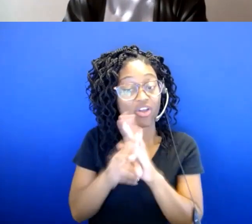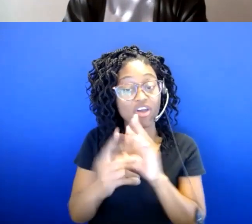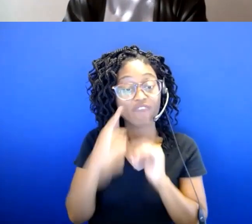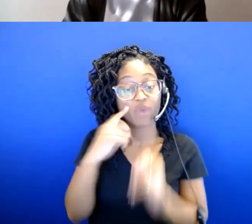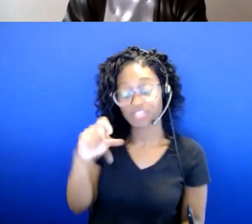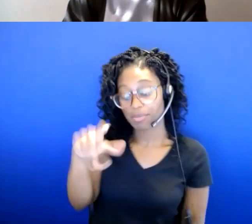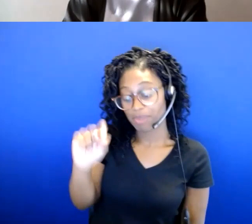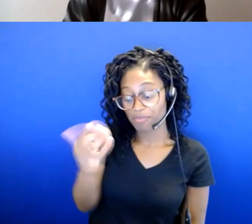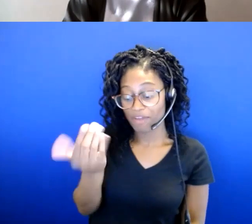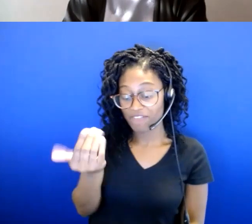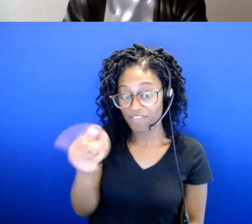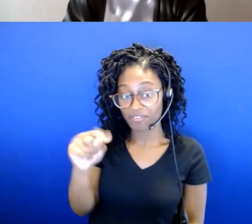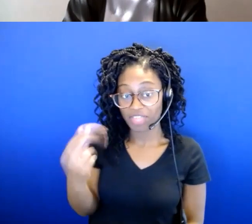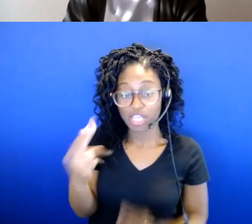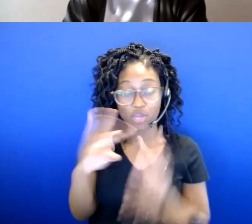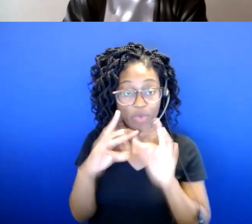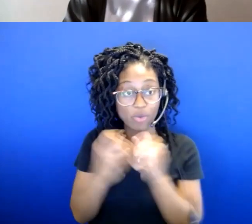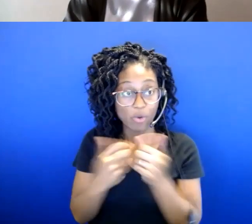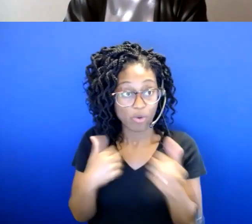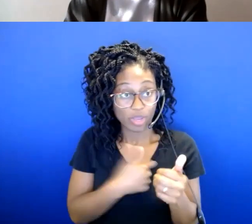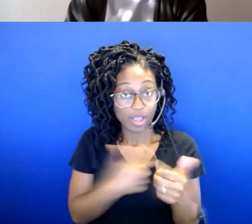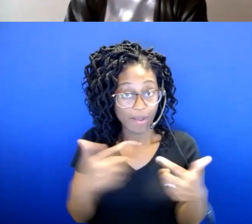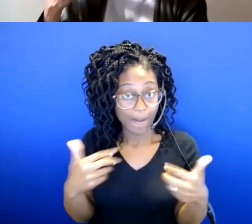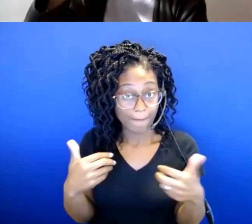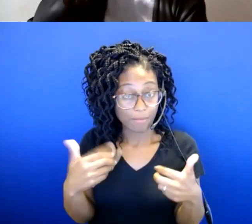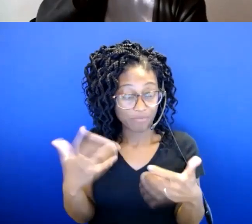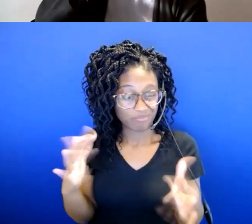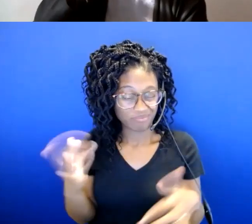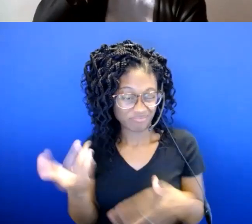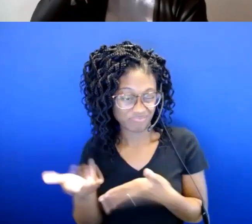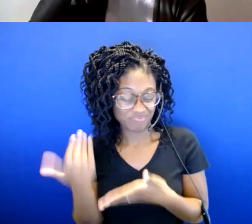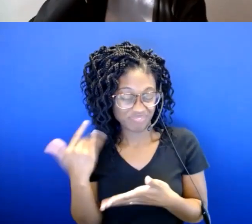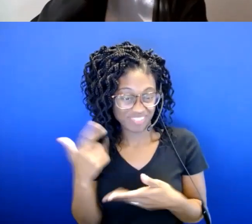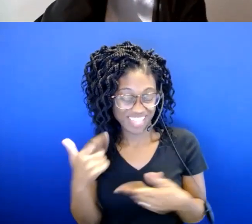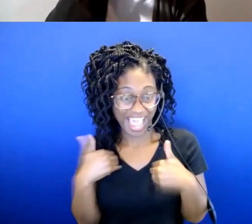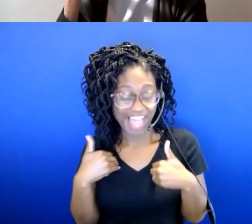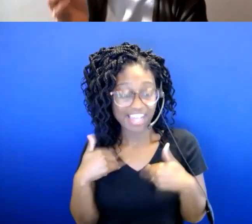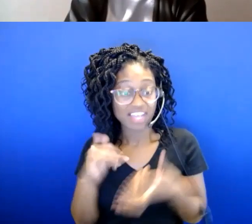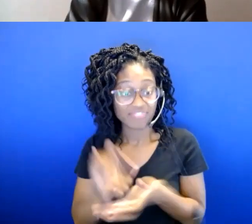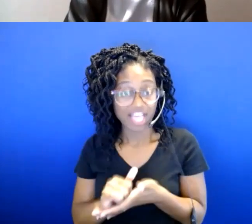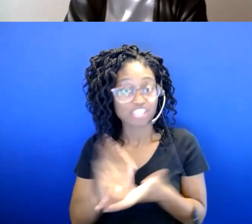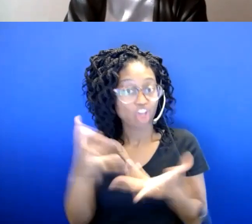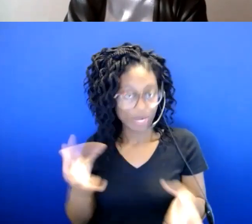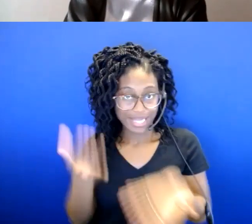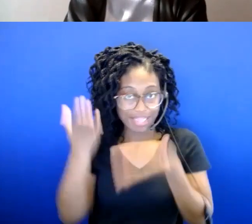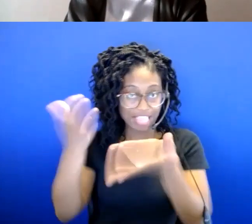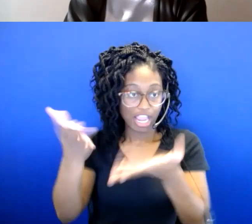15th webinar that we held is on our website.